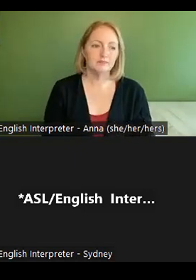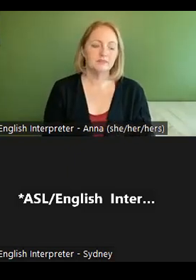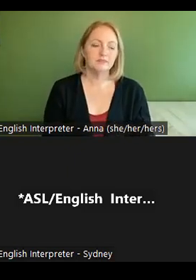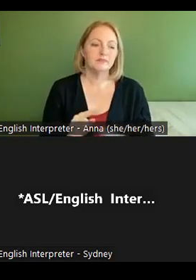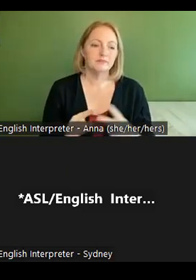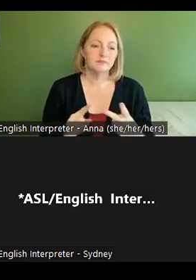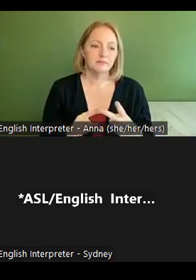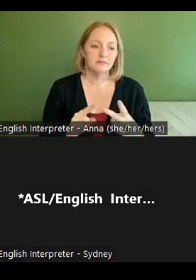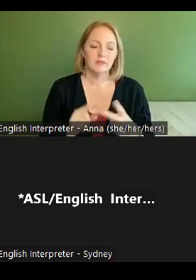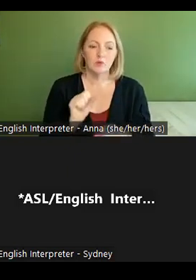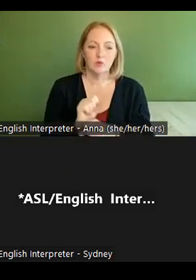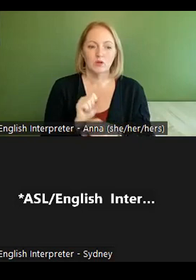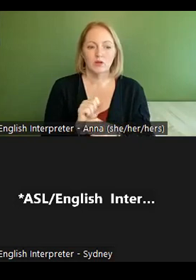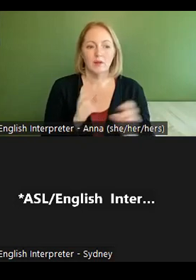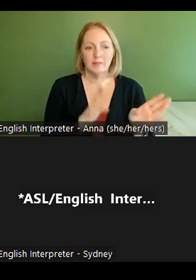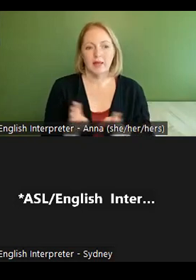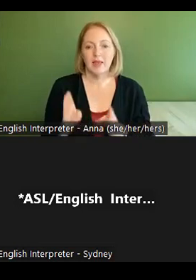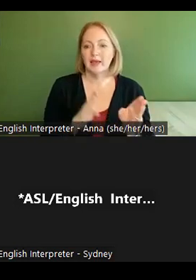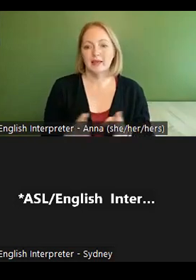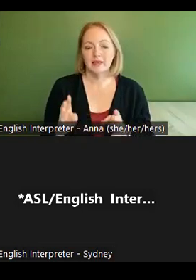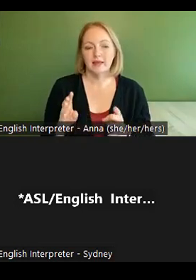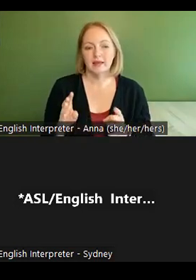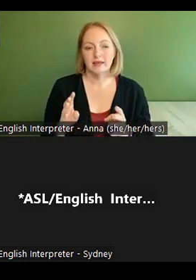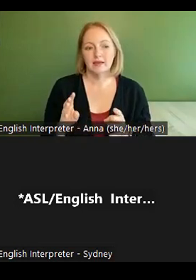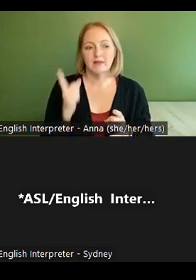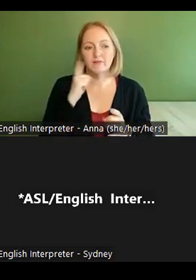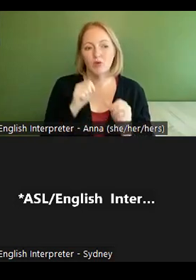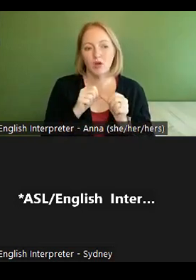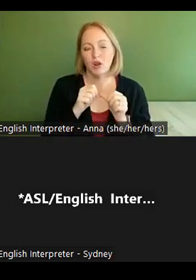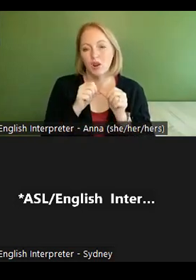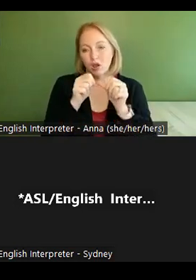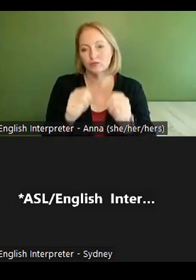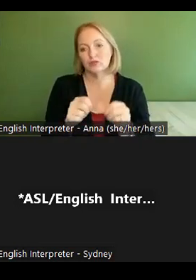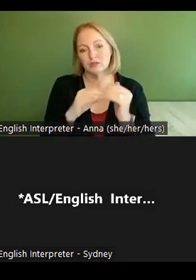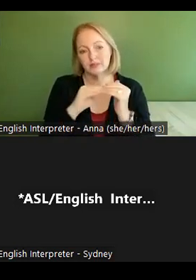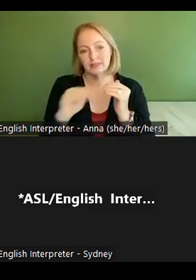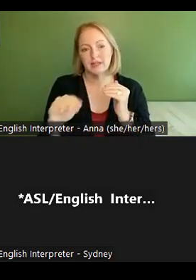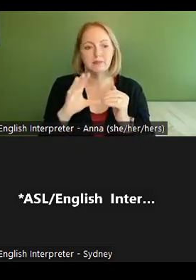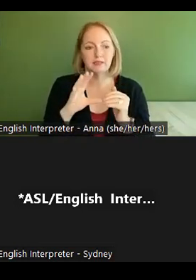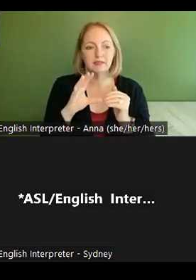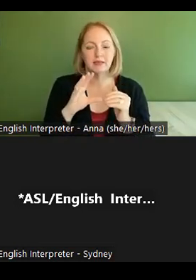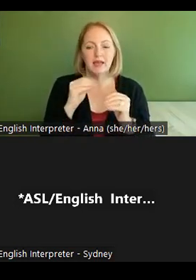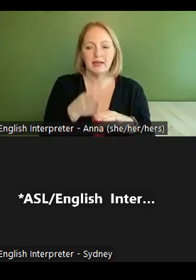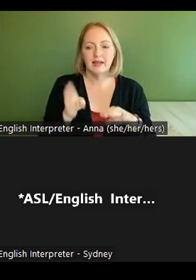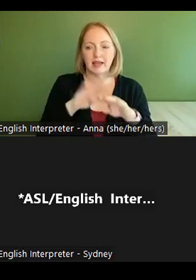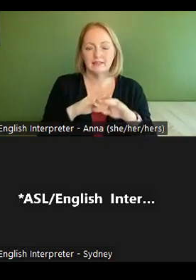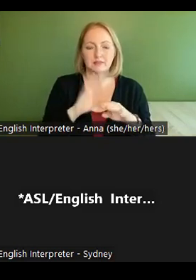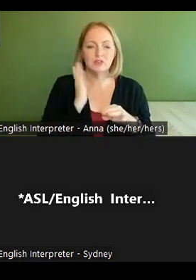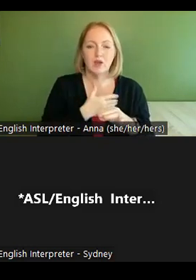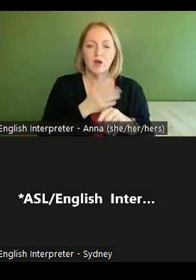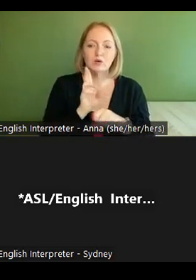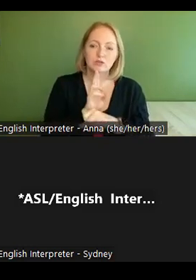we've been working on some planning for long-term sustainability and enhancements to our